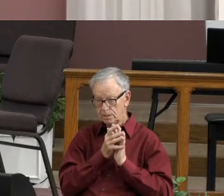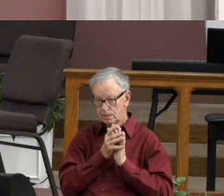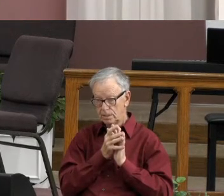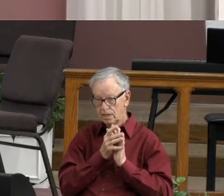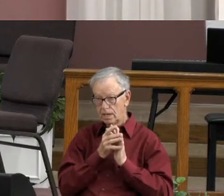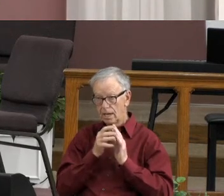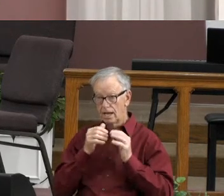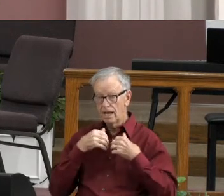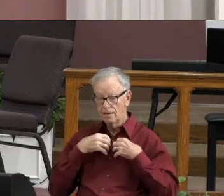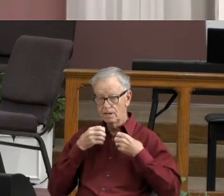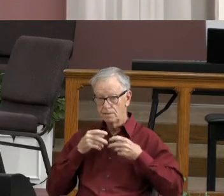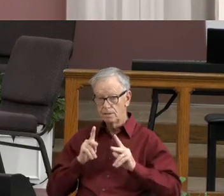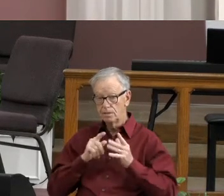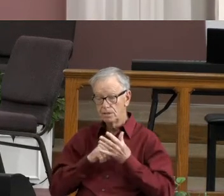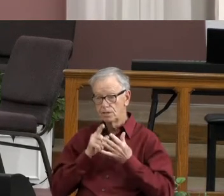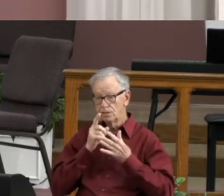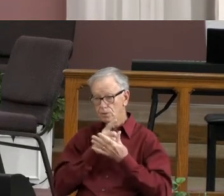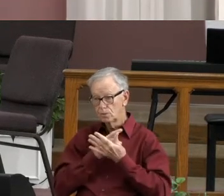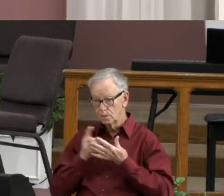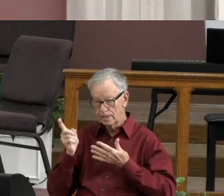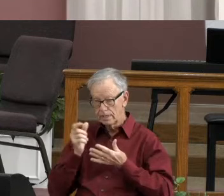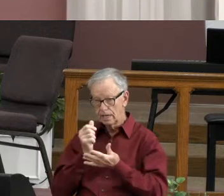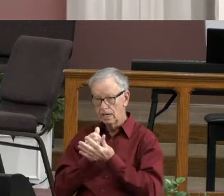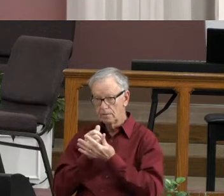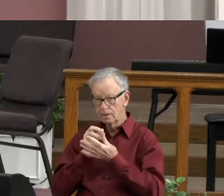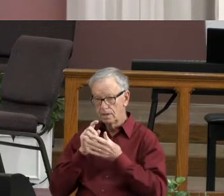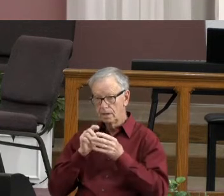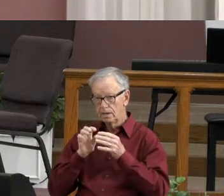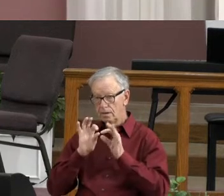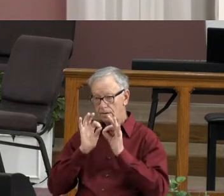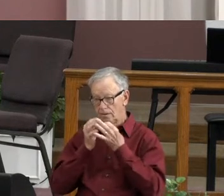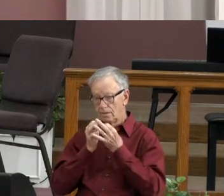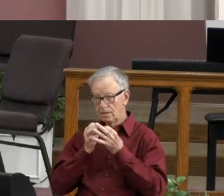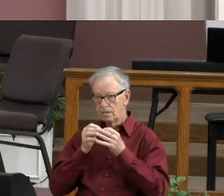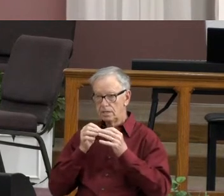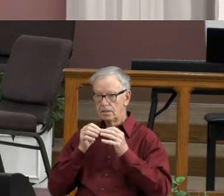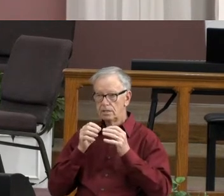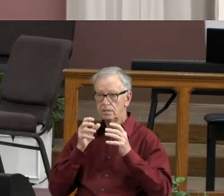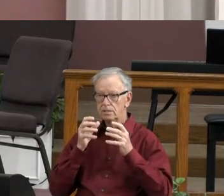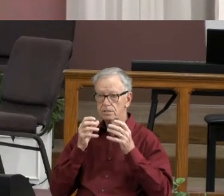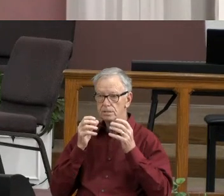had the opportunity this week to help a family in desperate need.